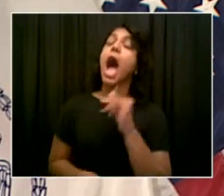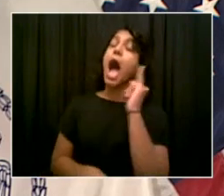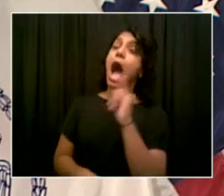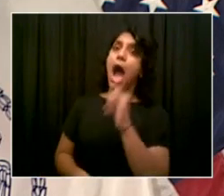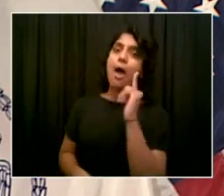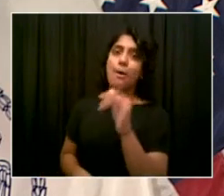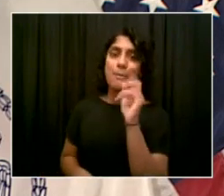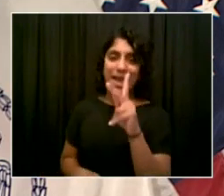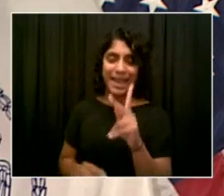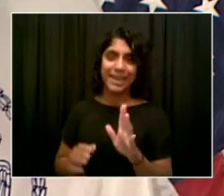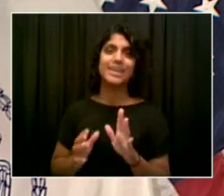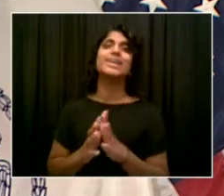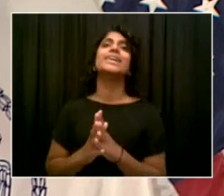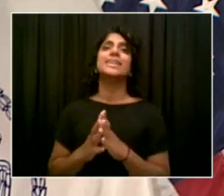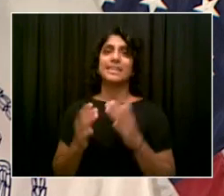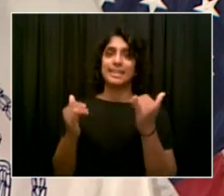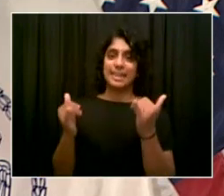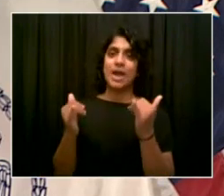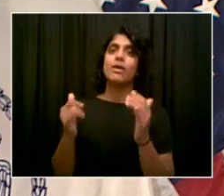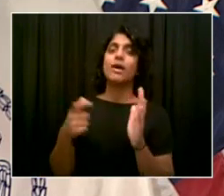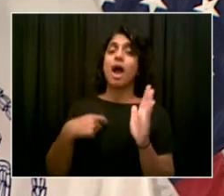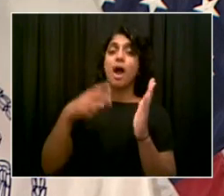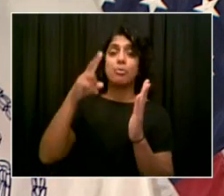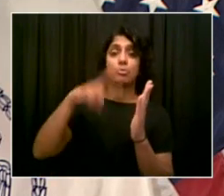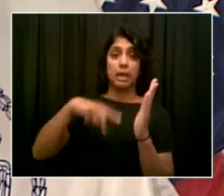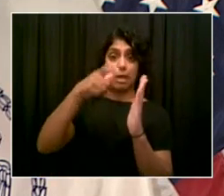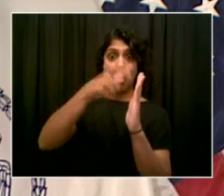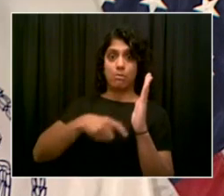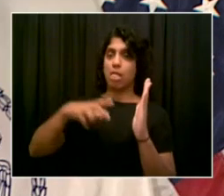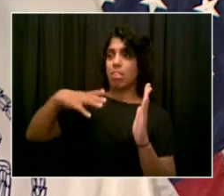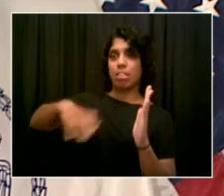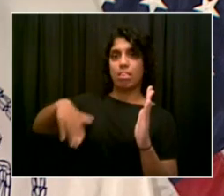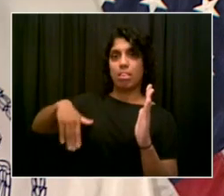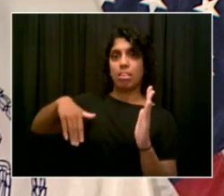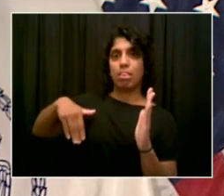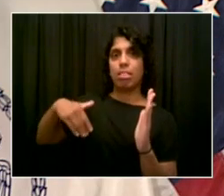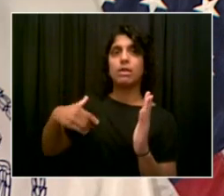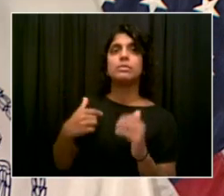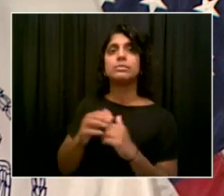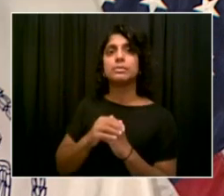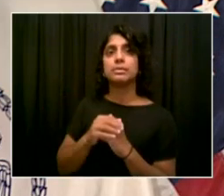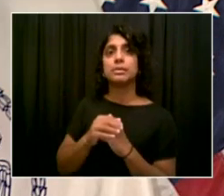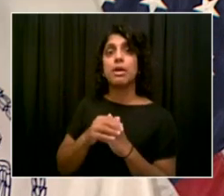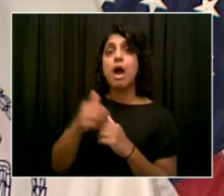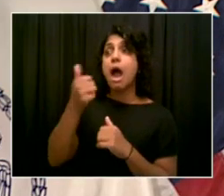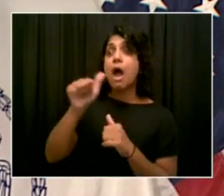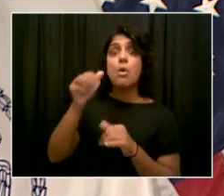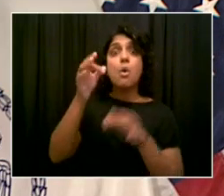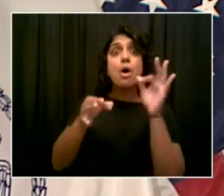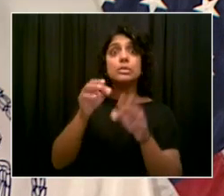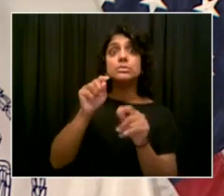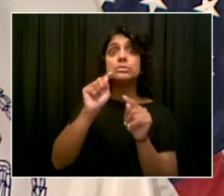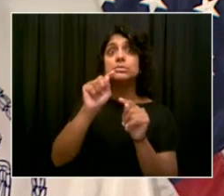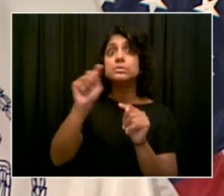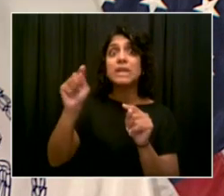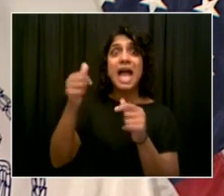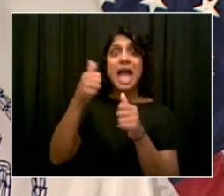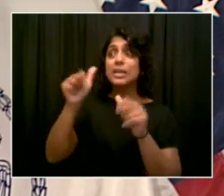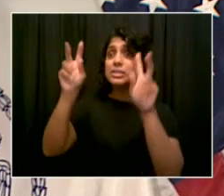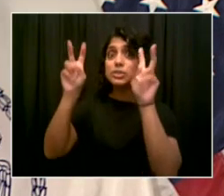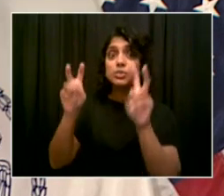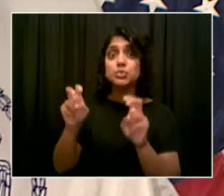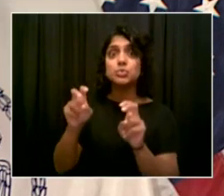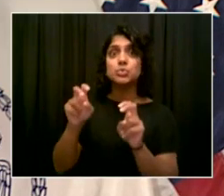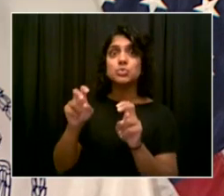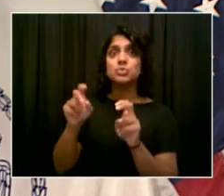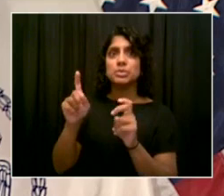state will constantly work with them if there are issues to be addressed. I want to see what those issues are and how we can do that, but ultimately we would need